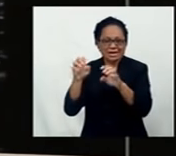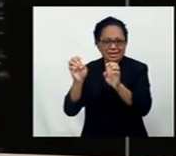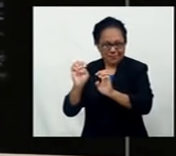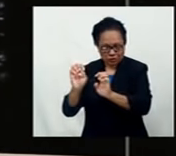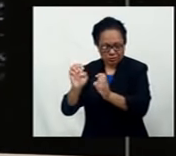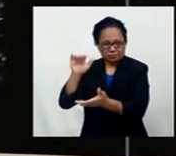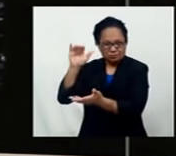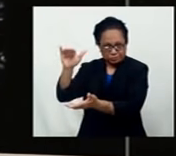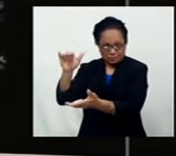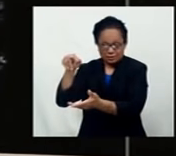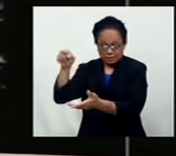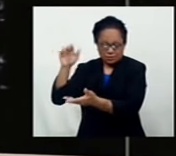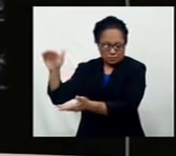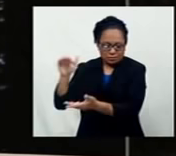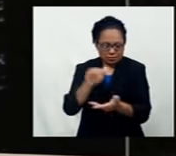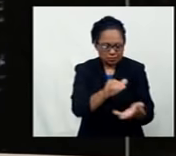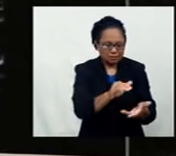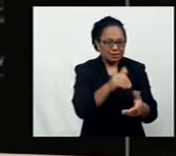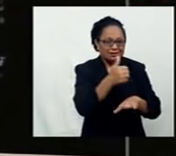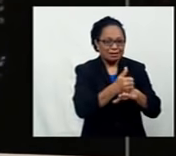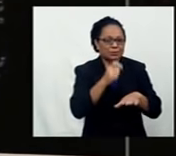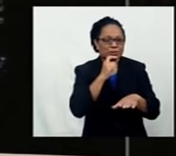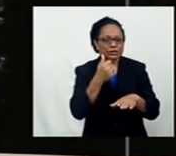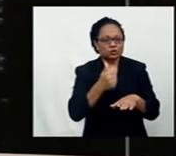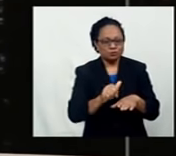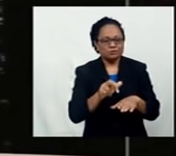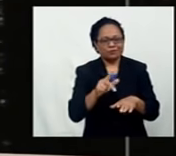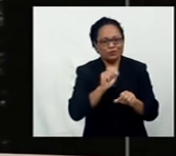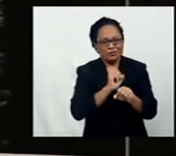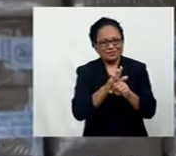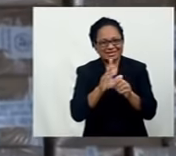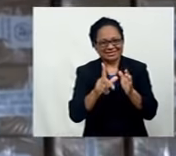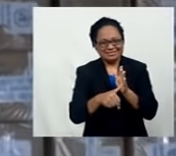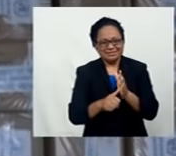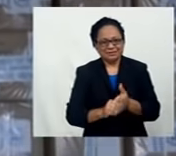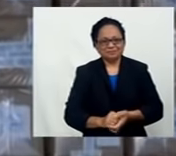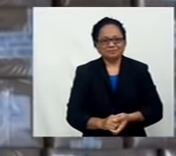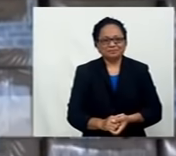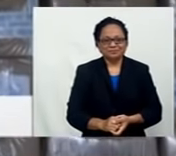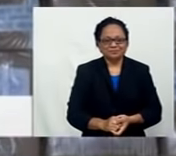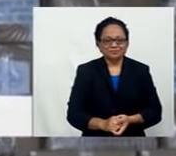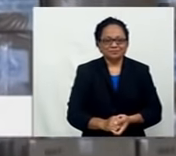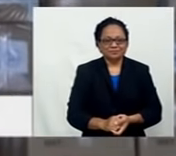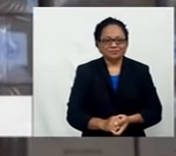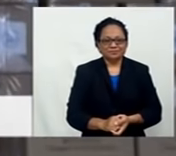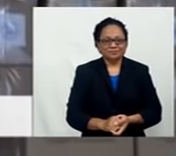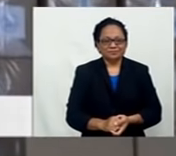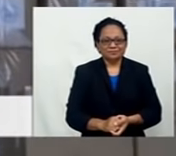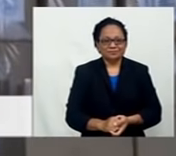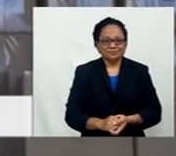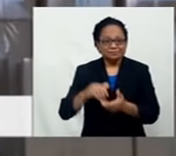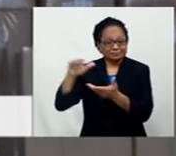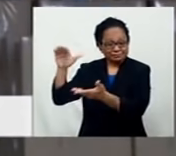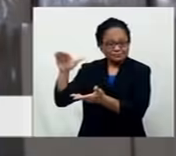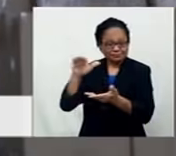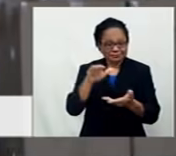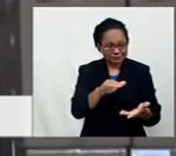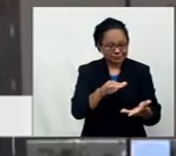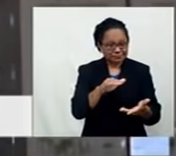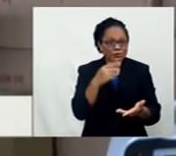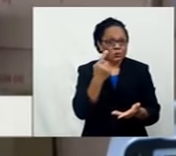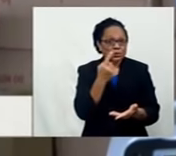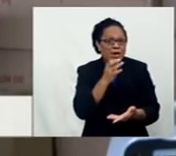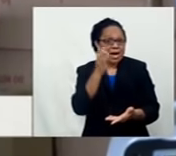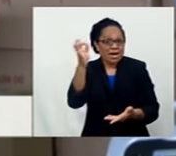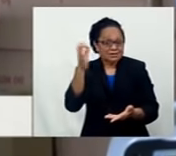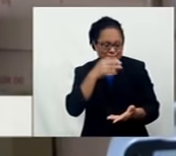used in government's fight against COVID-19. Lina Rees has more. The supplies that were delivered were requested by the